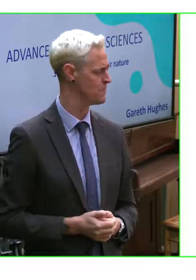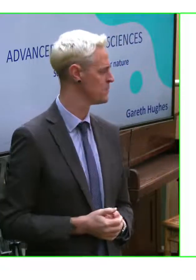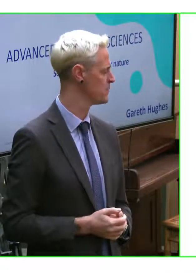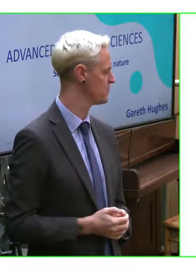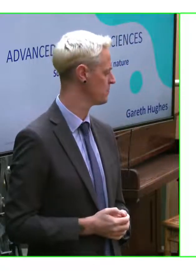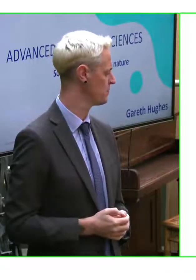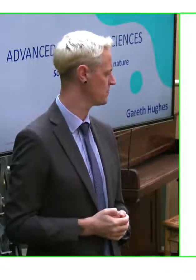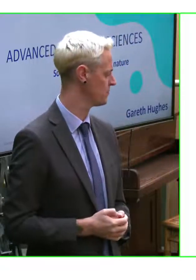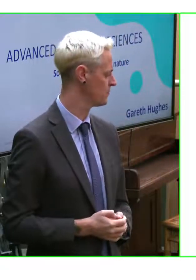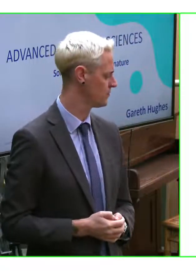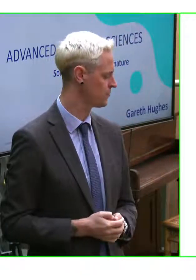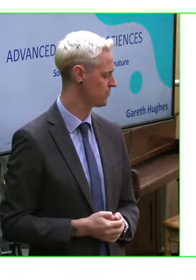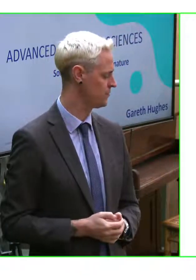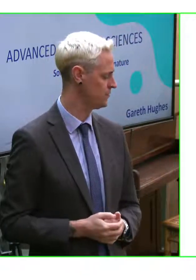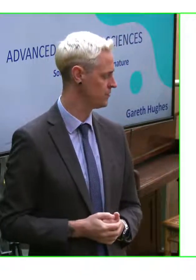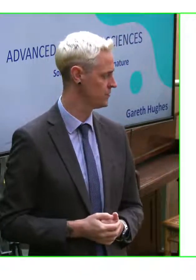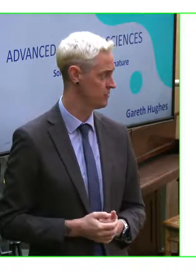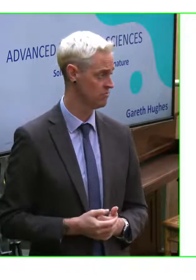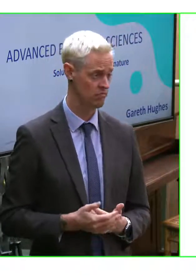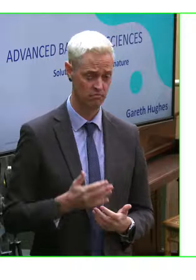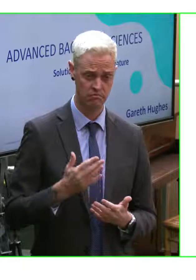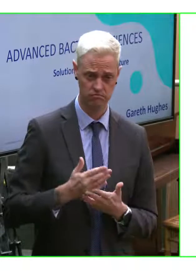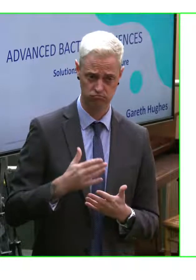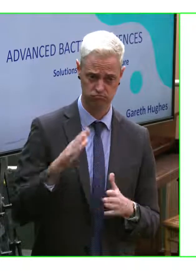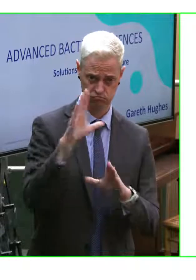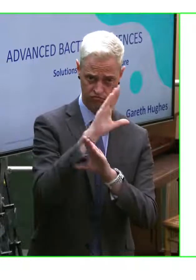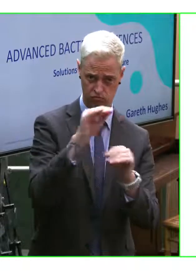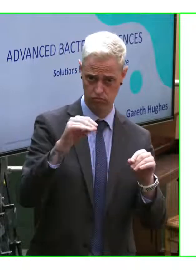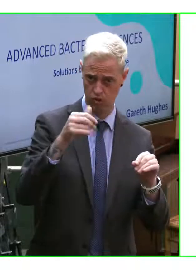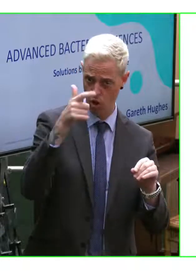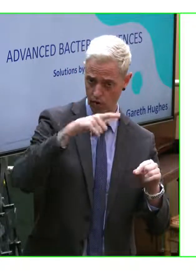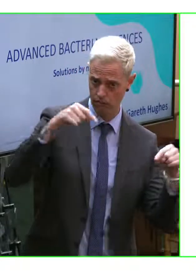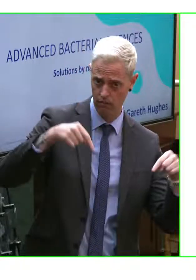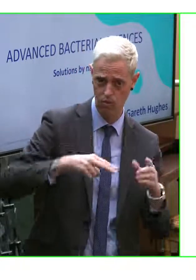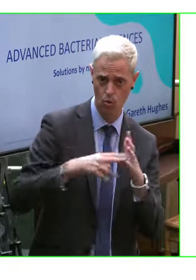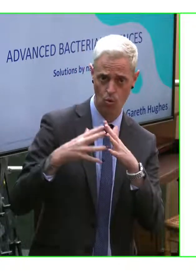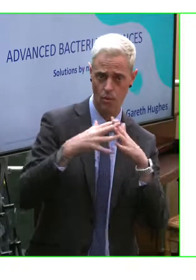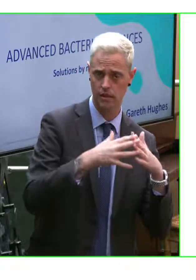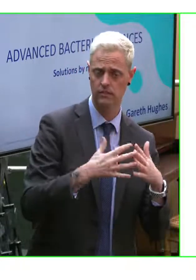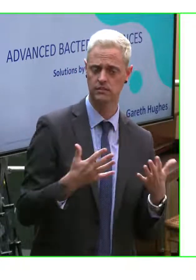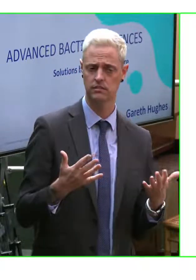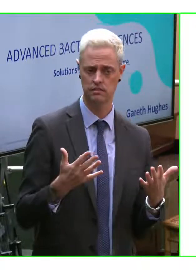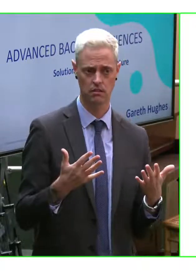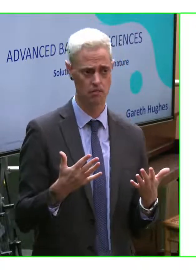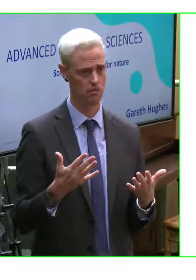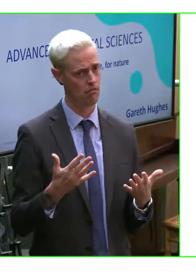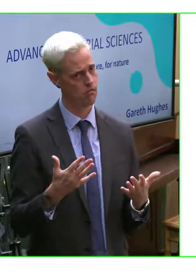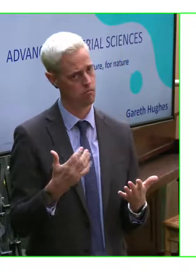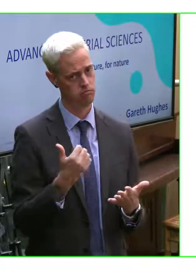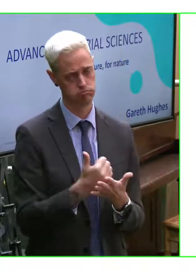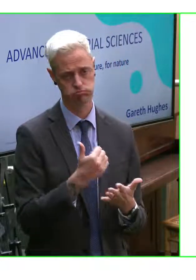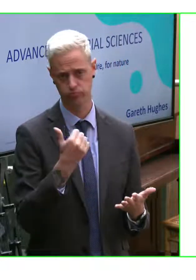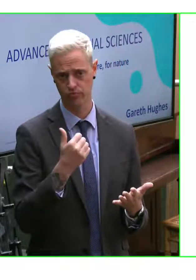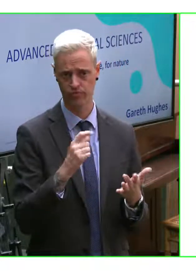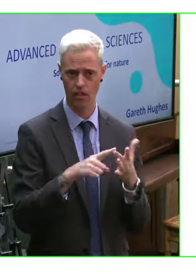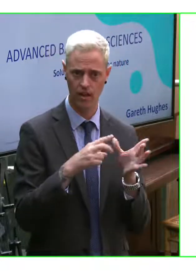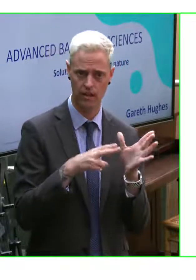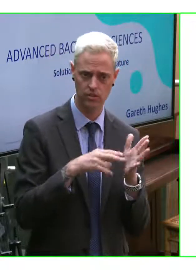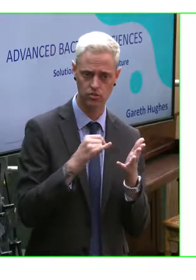We are very fortunate to be up here in the Northwest. Miranda Barker, some of you will know, has been a fantastic champion. Ian